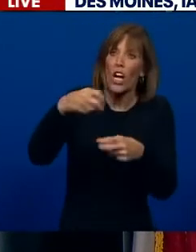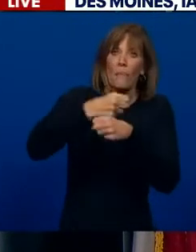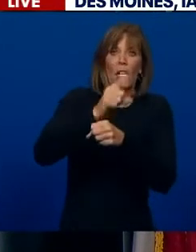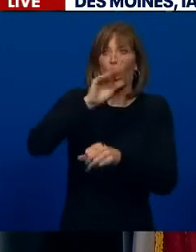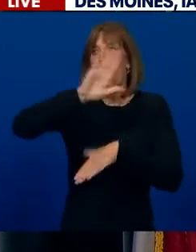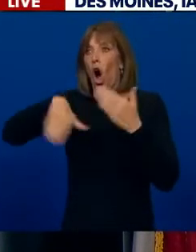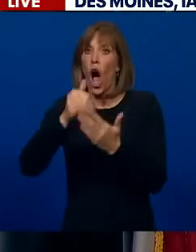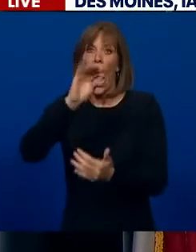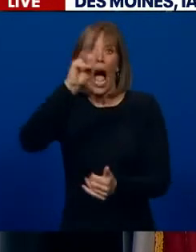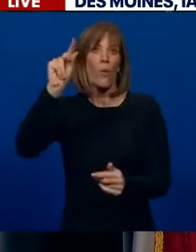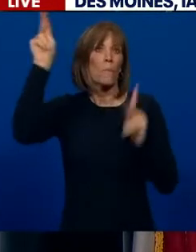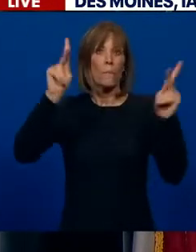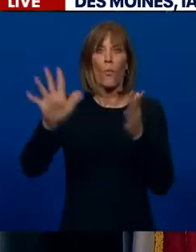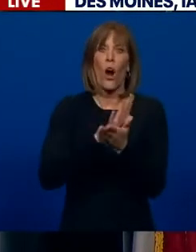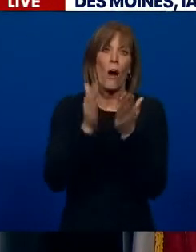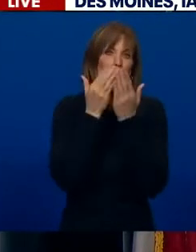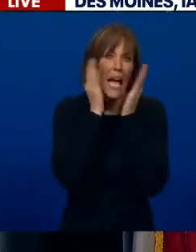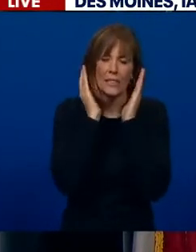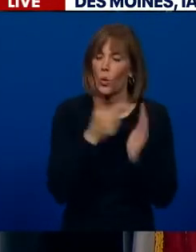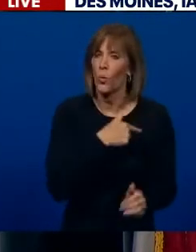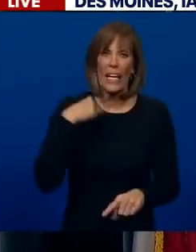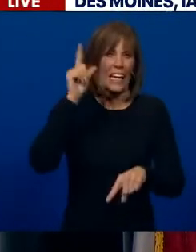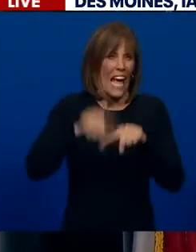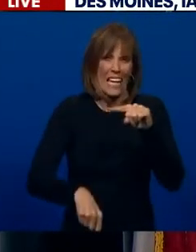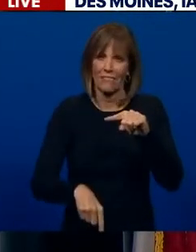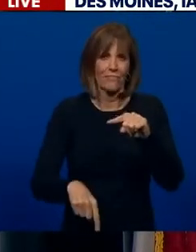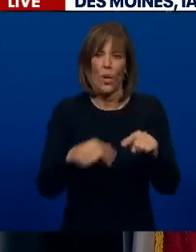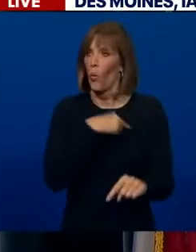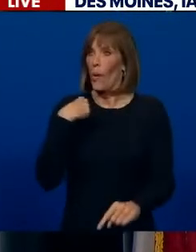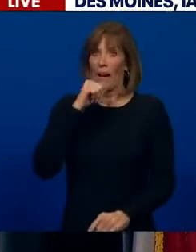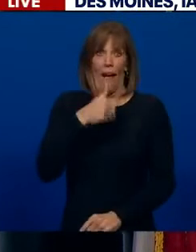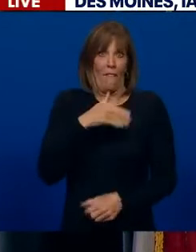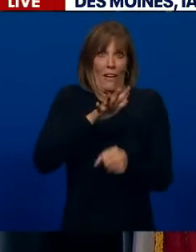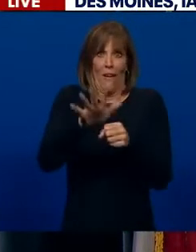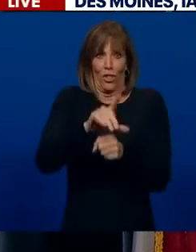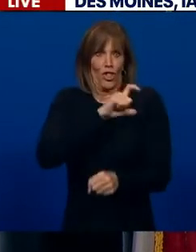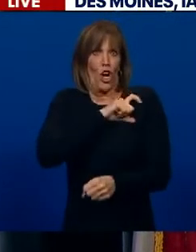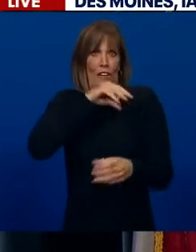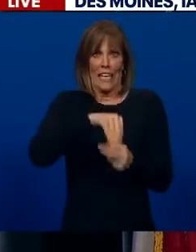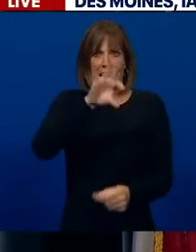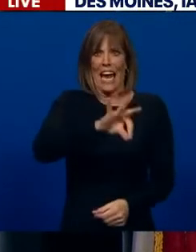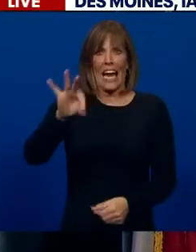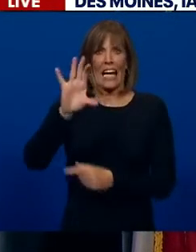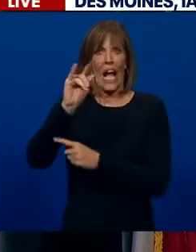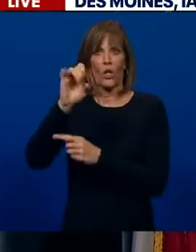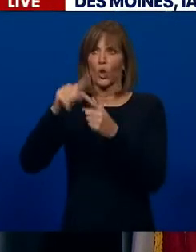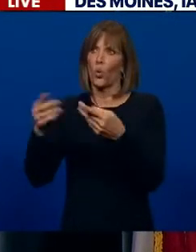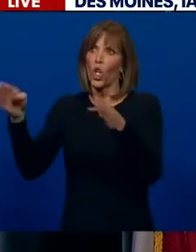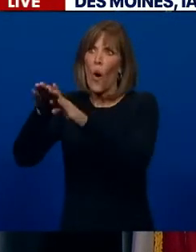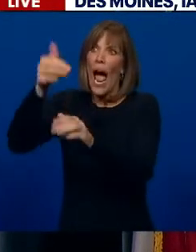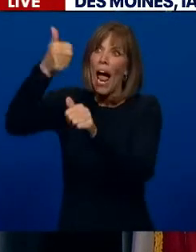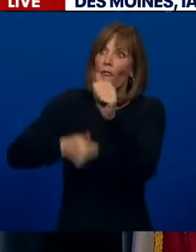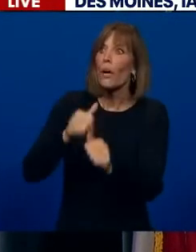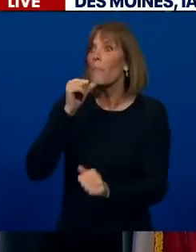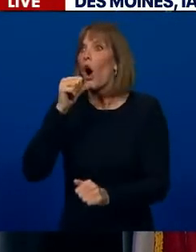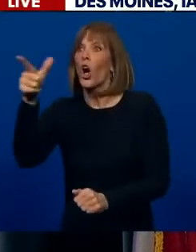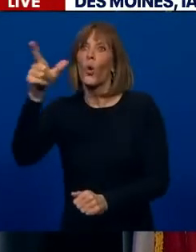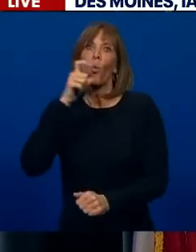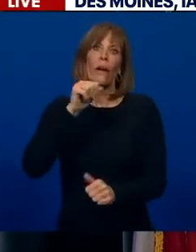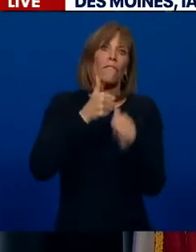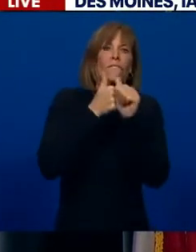every Iowan is wearing a mask when they should. There aren't enough sheriffs in Iowa's 99 counties to shut down every non-compliant bar.